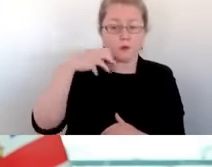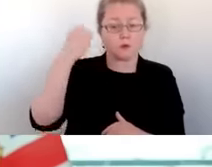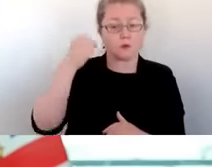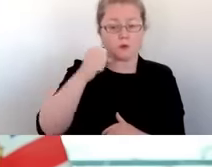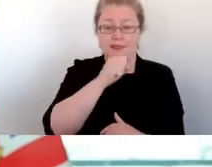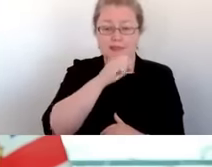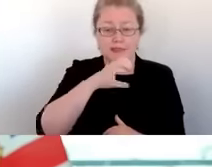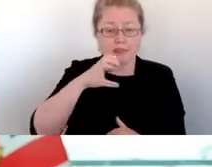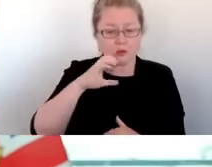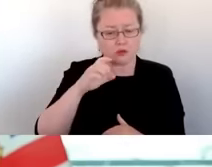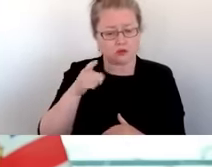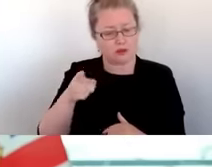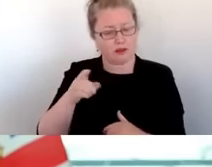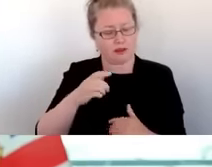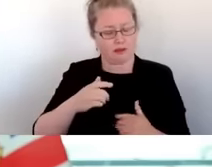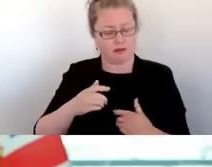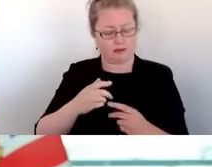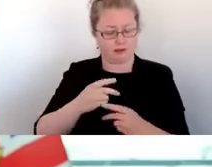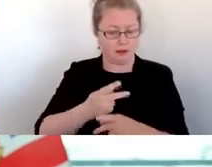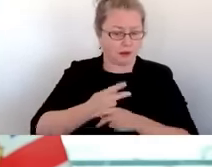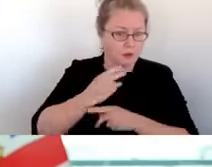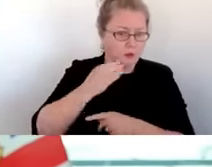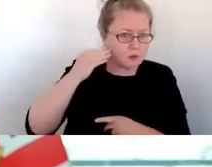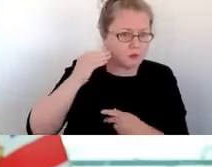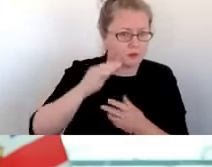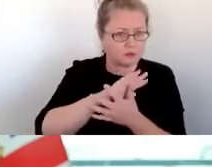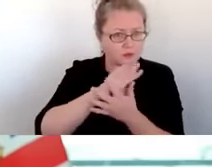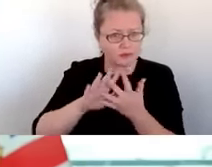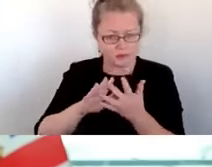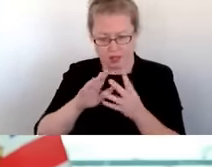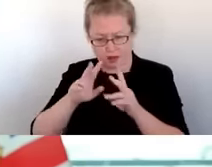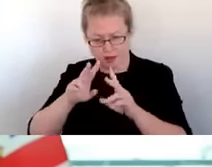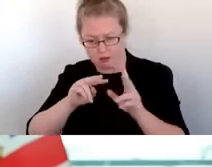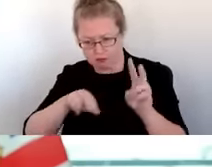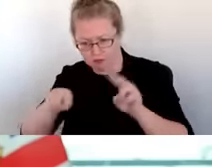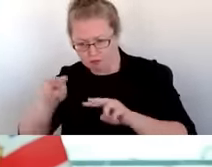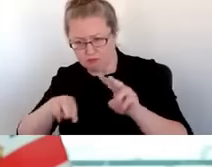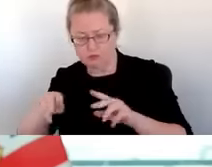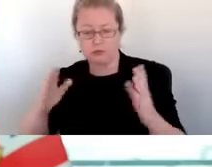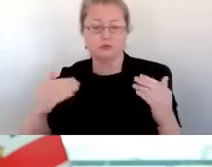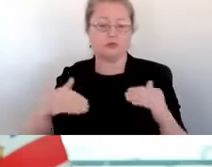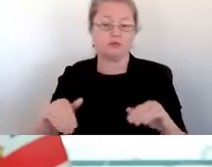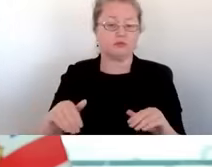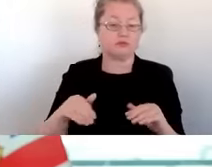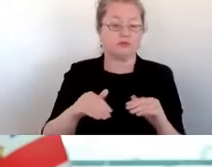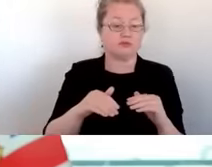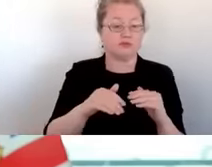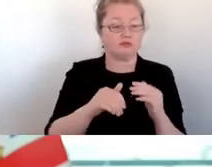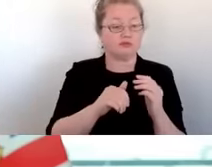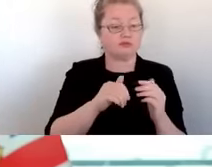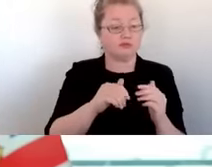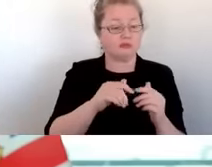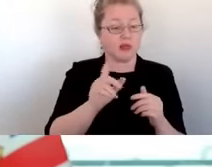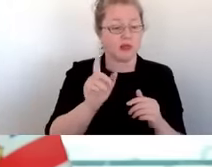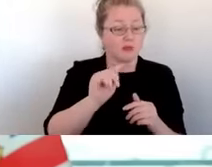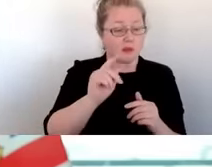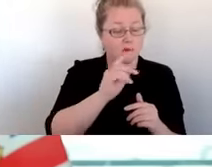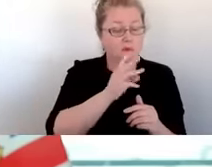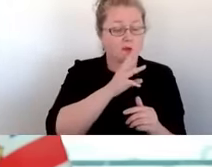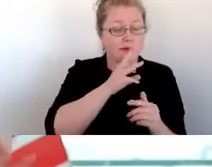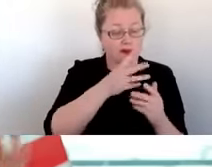that kids are back, and other surveillance markers like wastewater testing, seroprevalence studies that we're doing on an